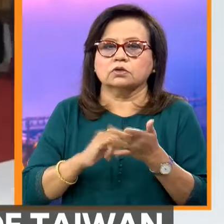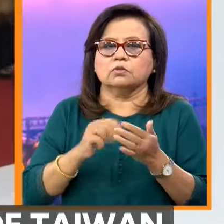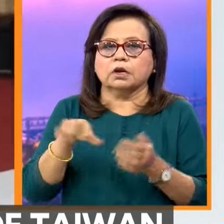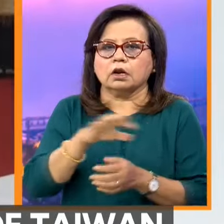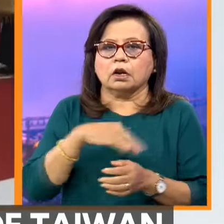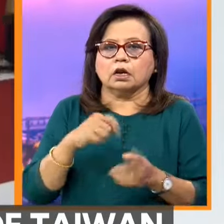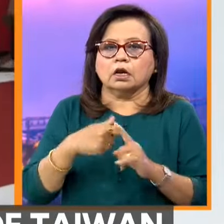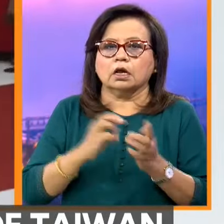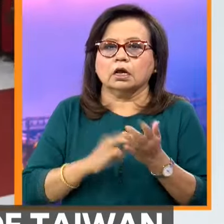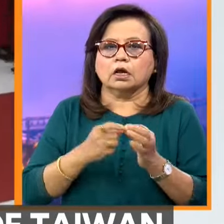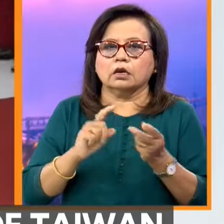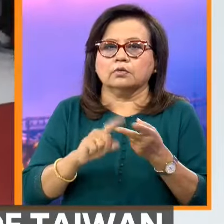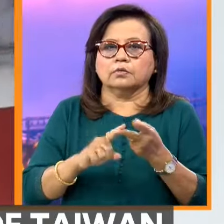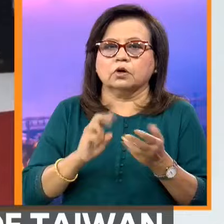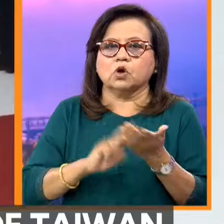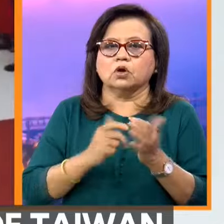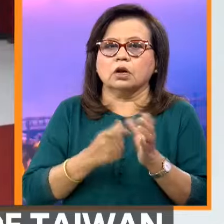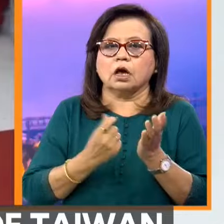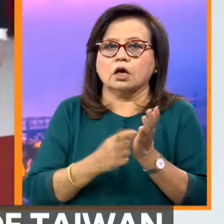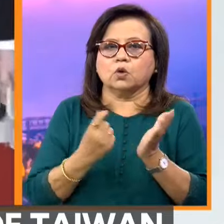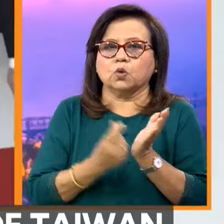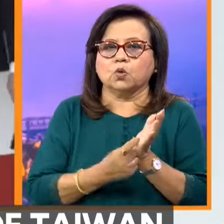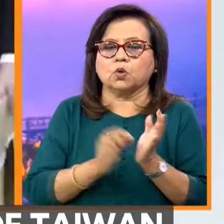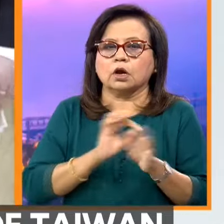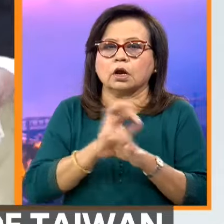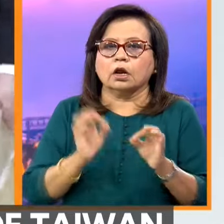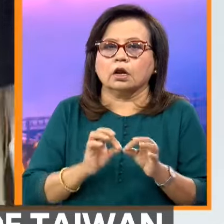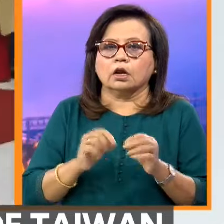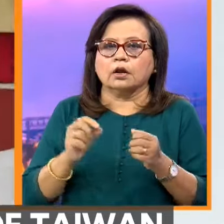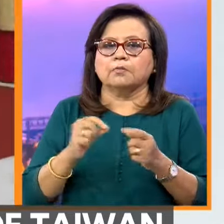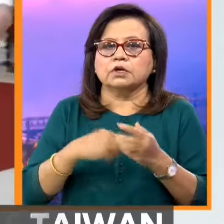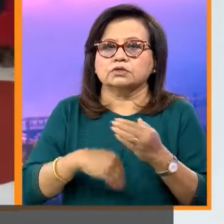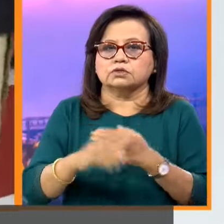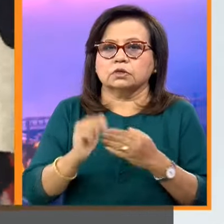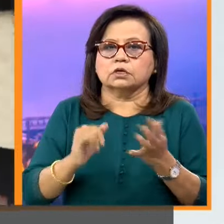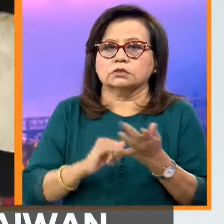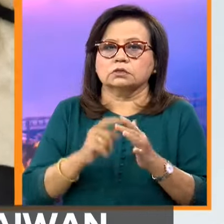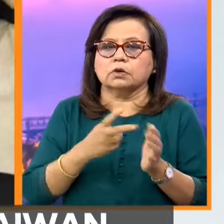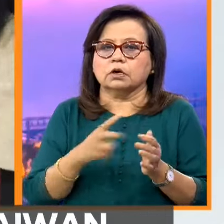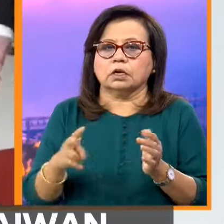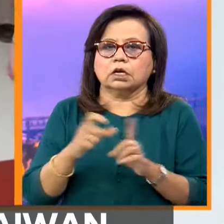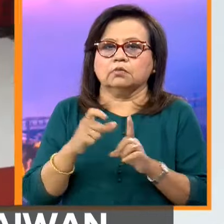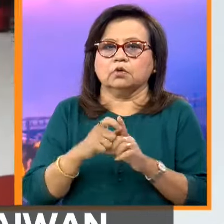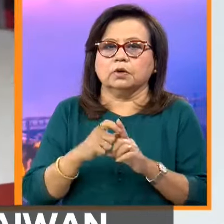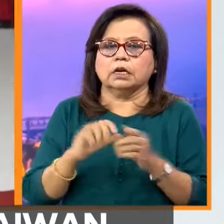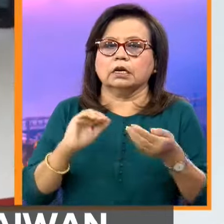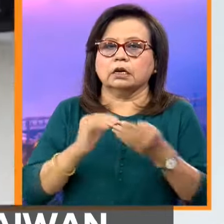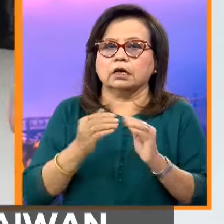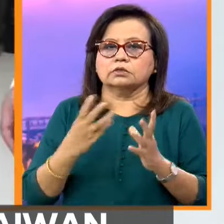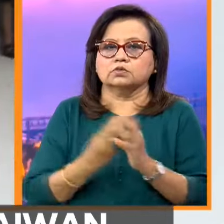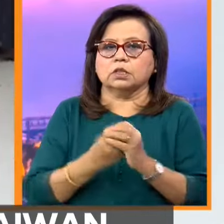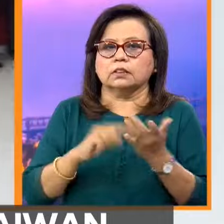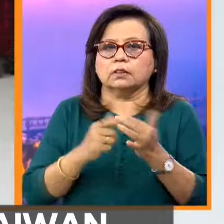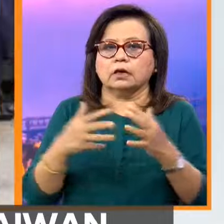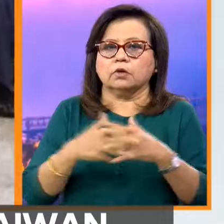Islands, Kiribati and Nauru, they have all been persuaded to sever their diplomatic ties with